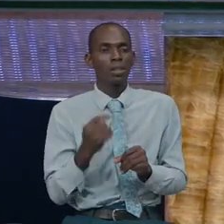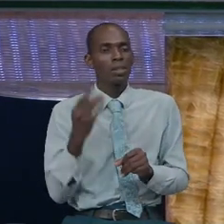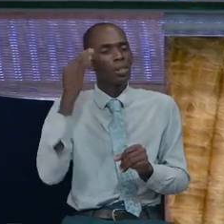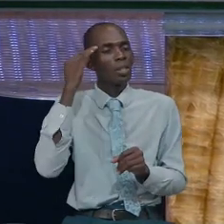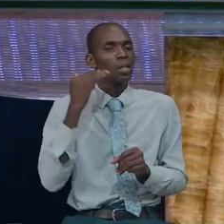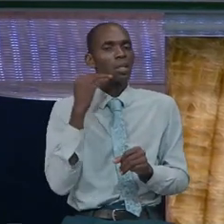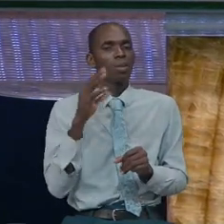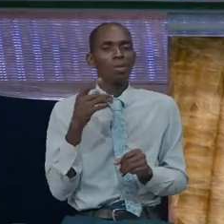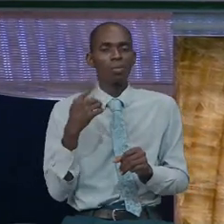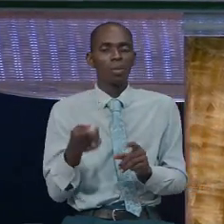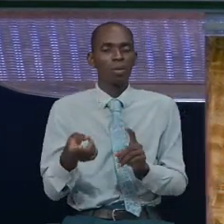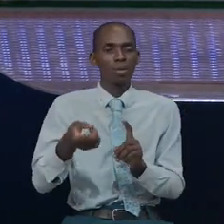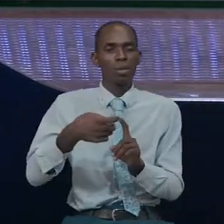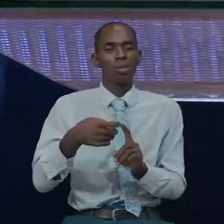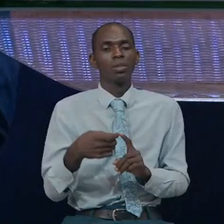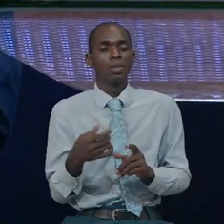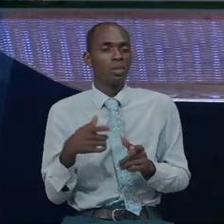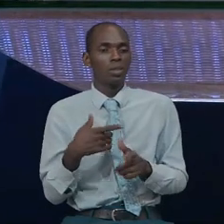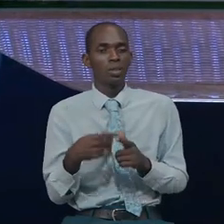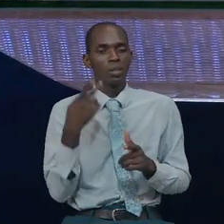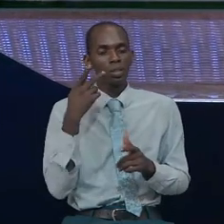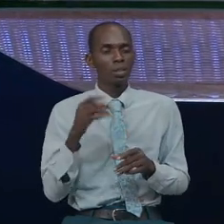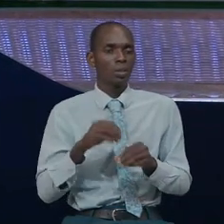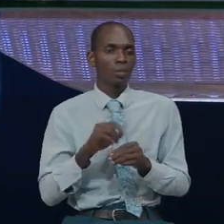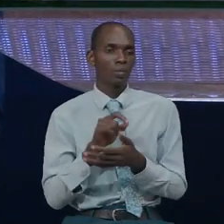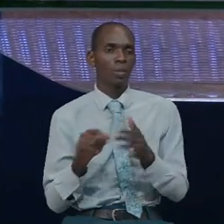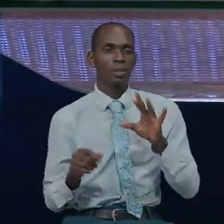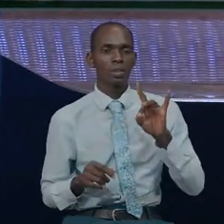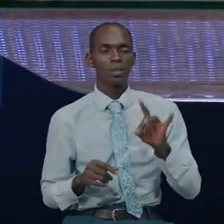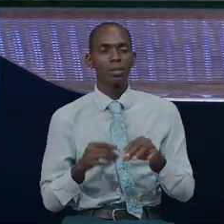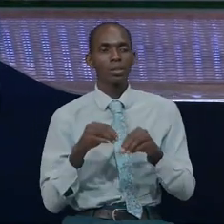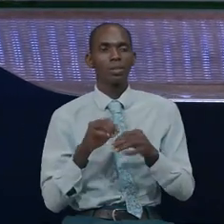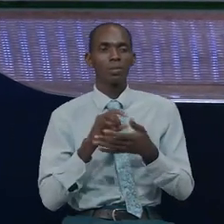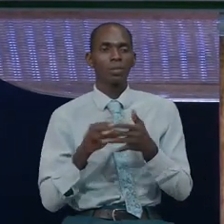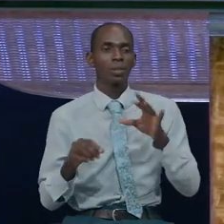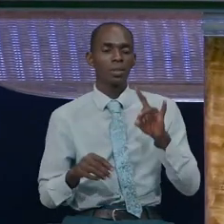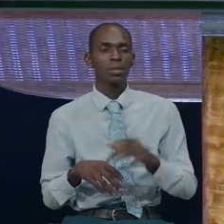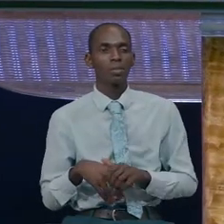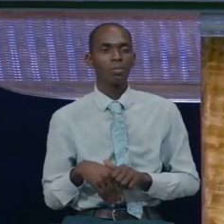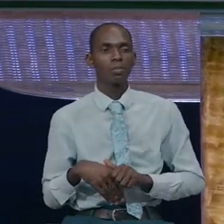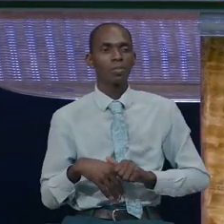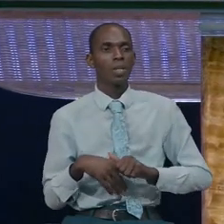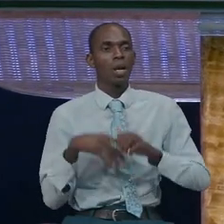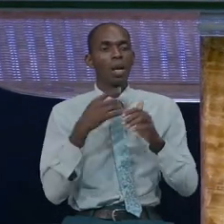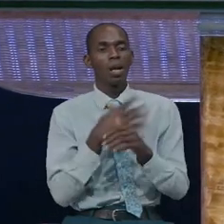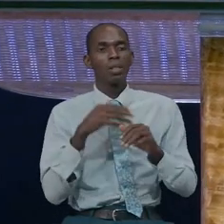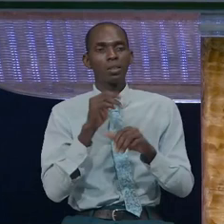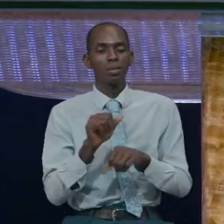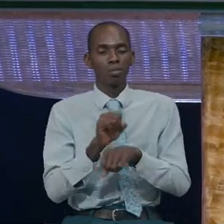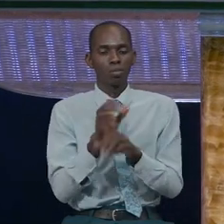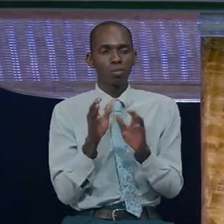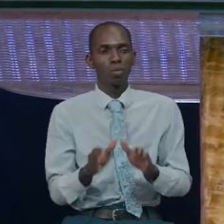made the head of the corner. Then it says in verse 8, and a stone,